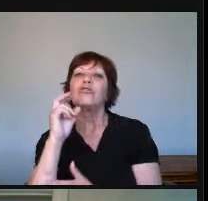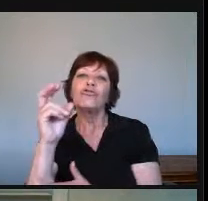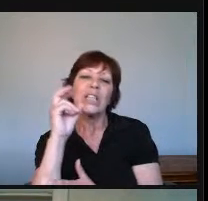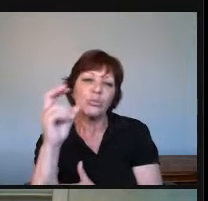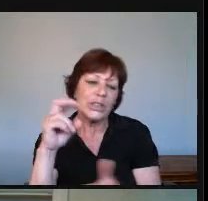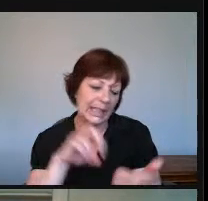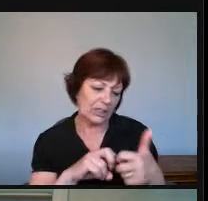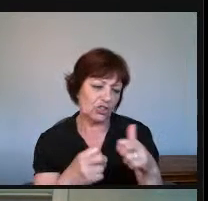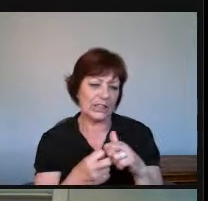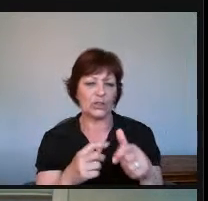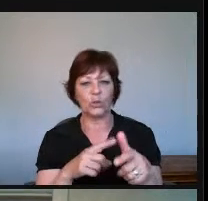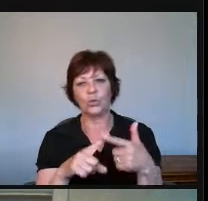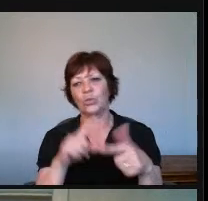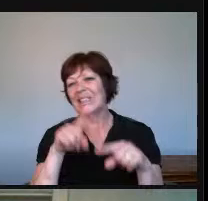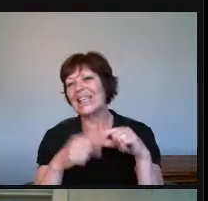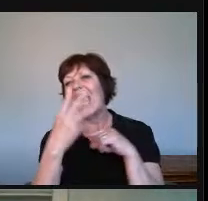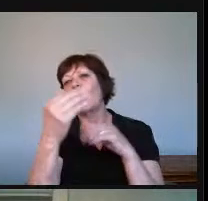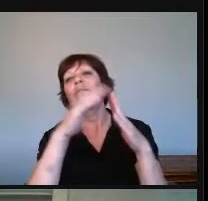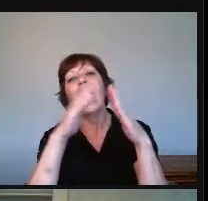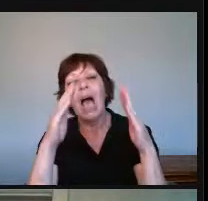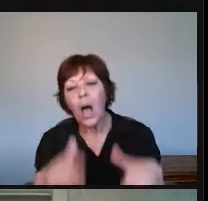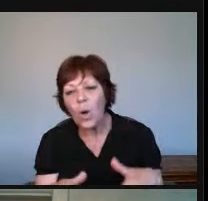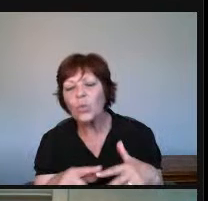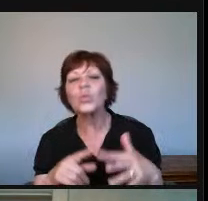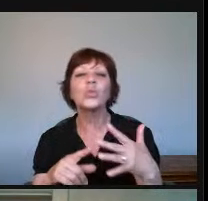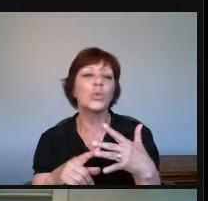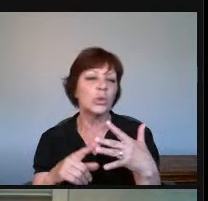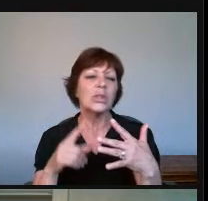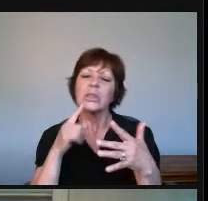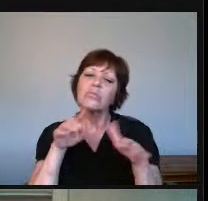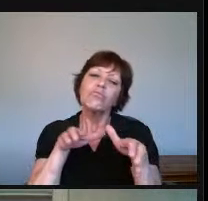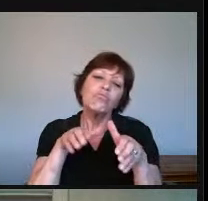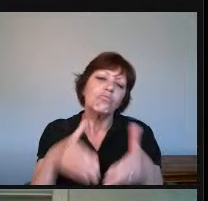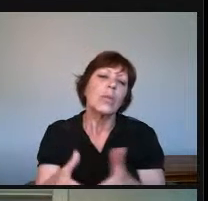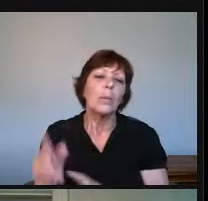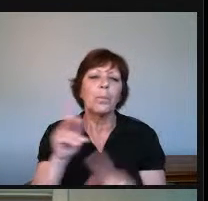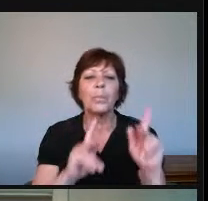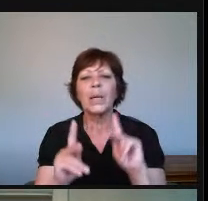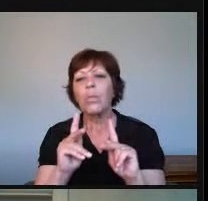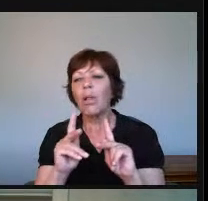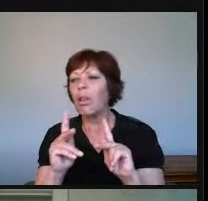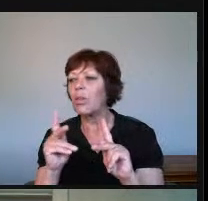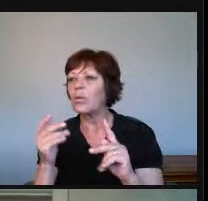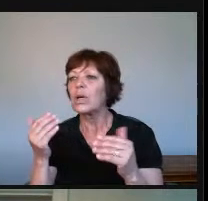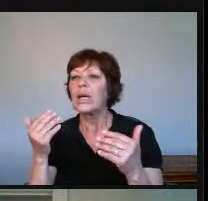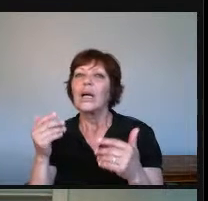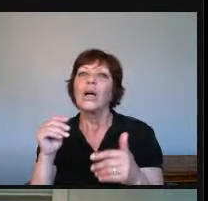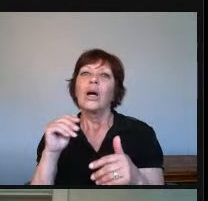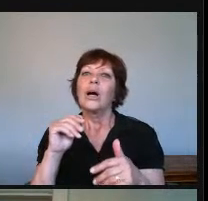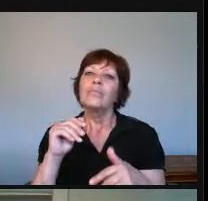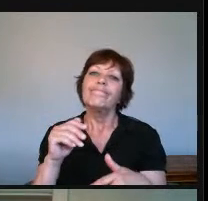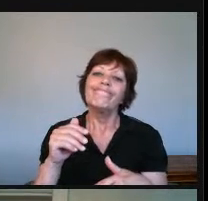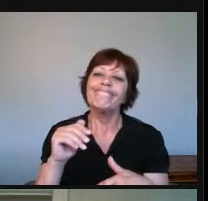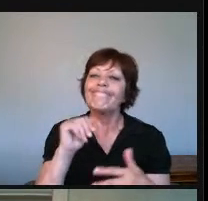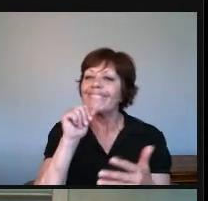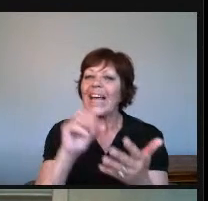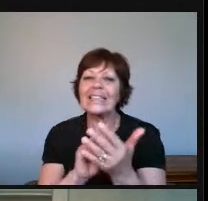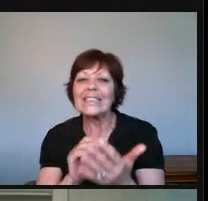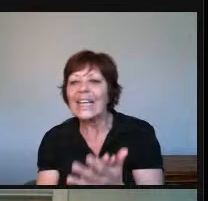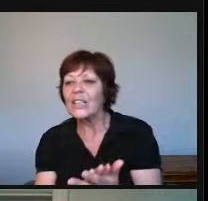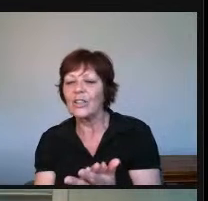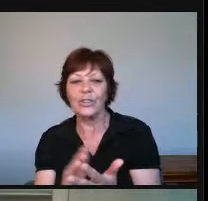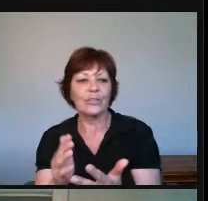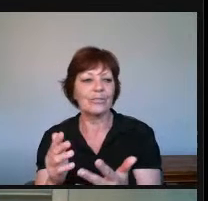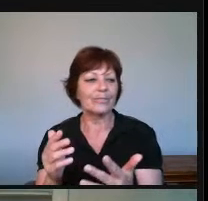who can't get in the house. We certainly would be concerned about populations of folks who may be undocumented or who are intimidated